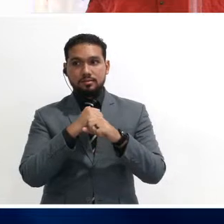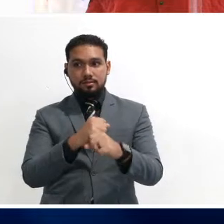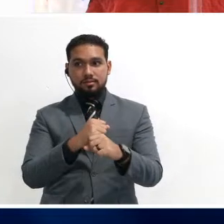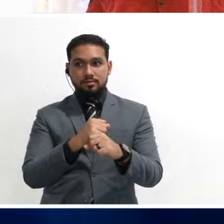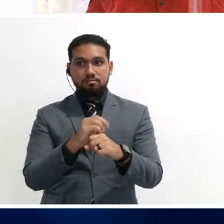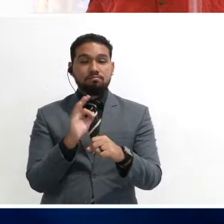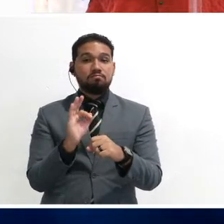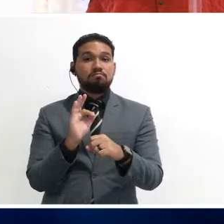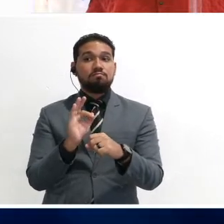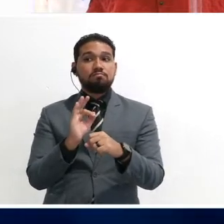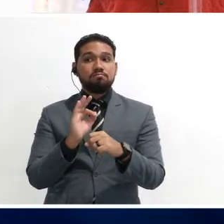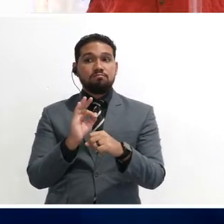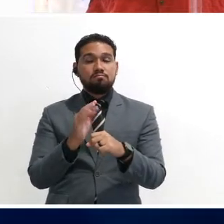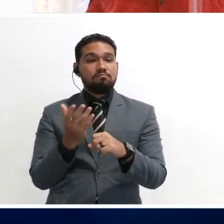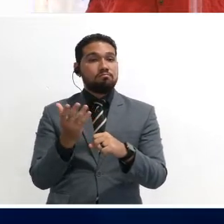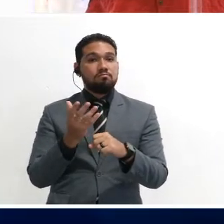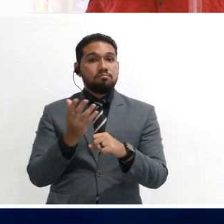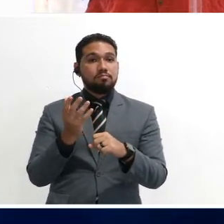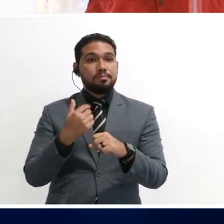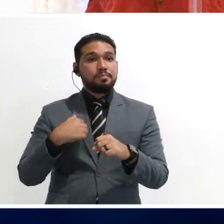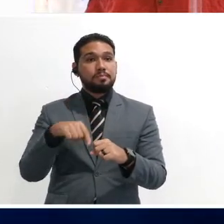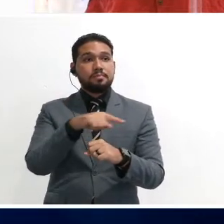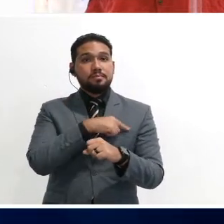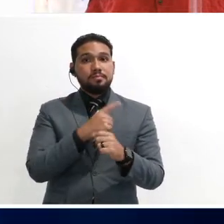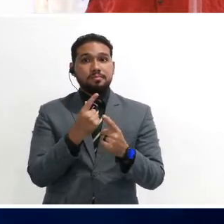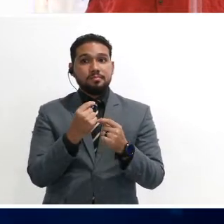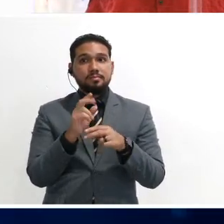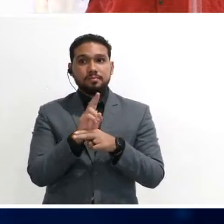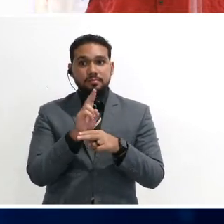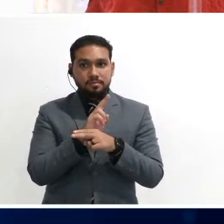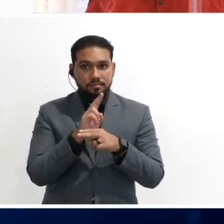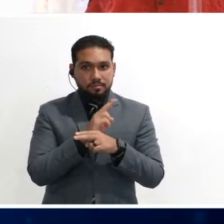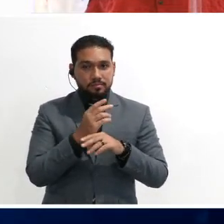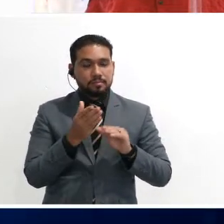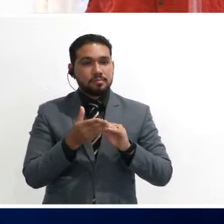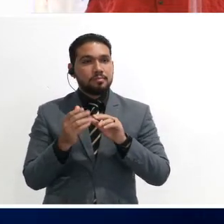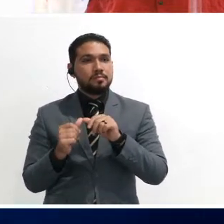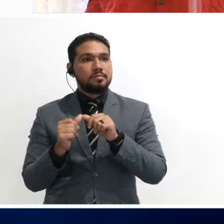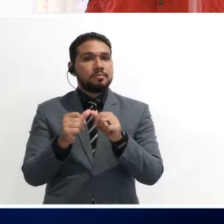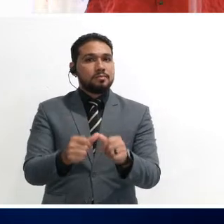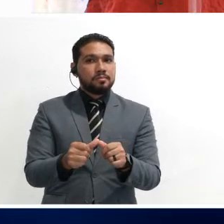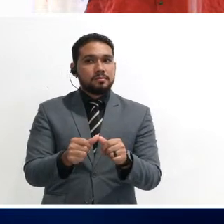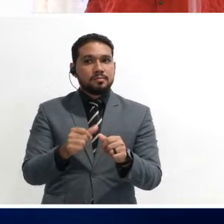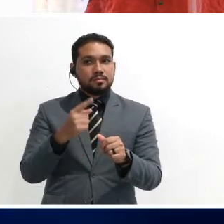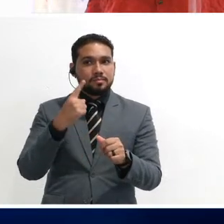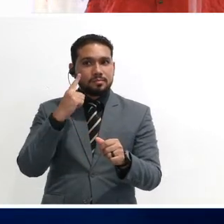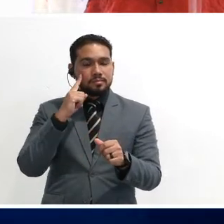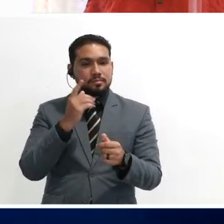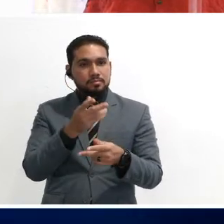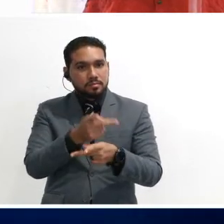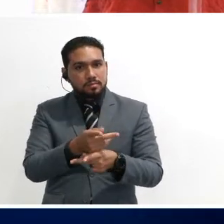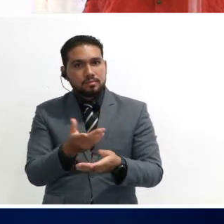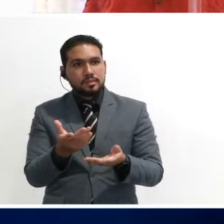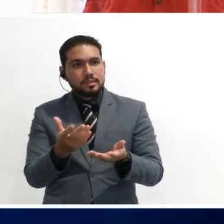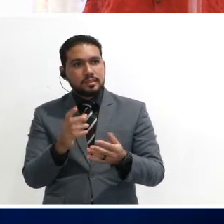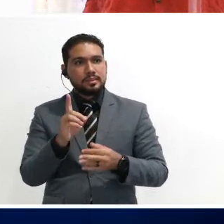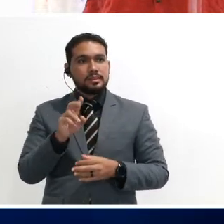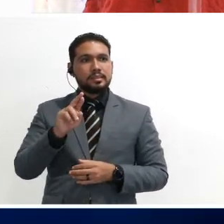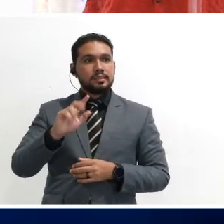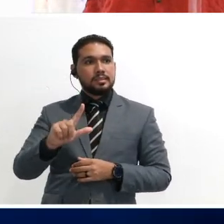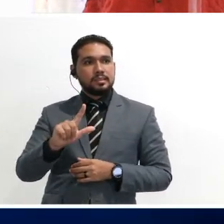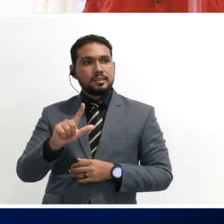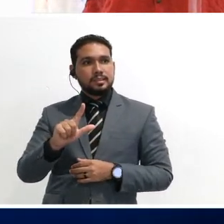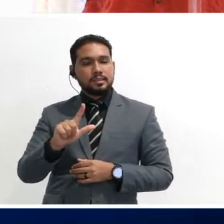RDL on a carrier, and then you attach the chips to that RDL, and then mold over it. And both are